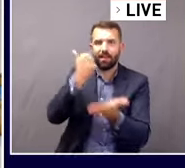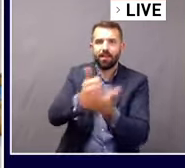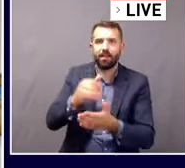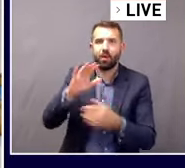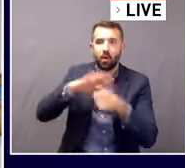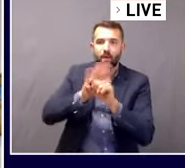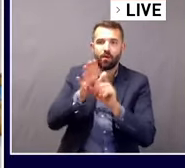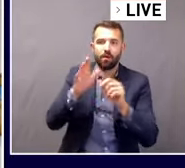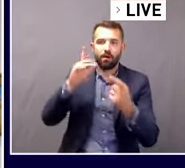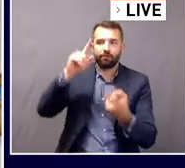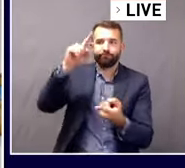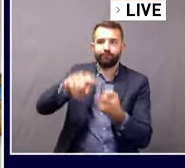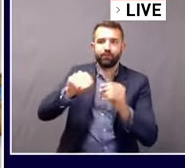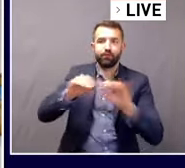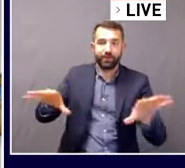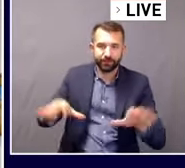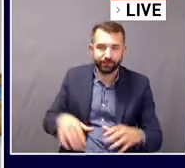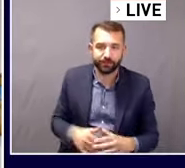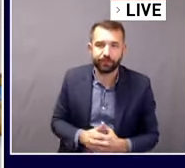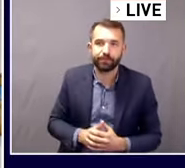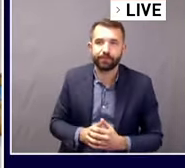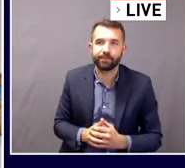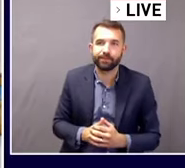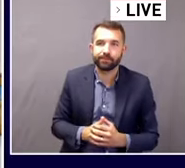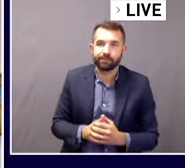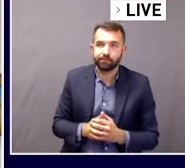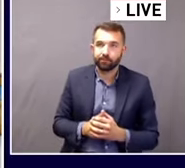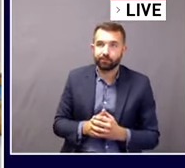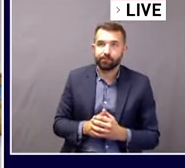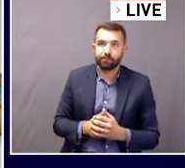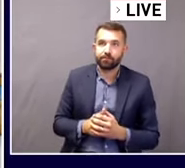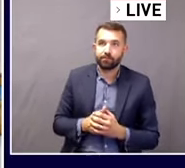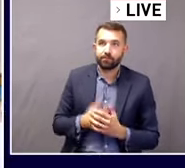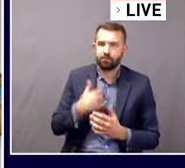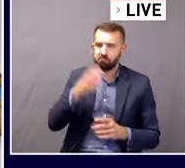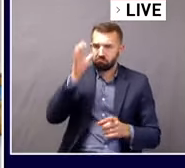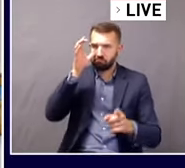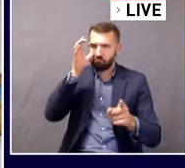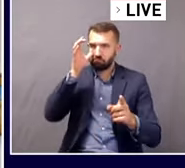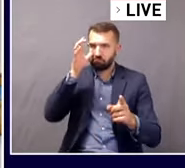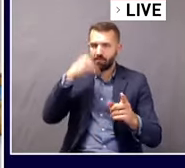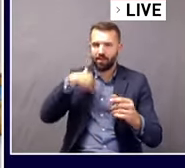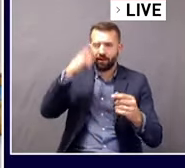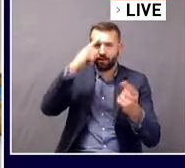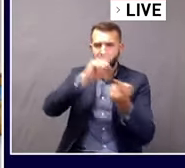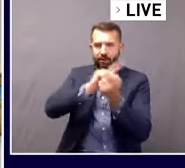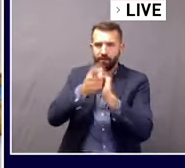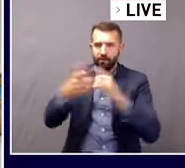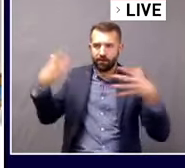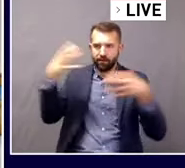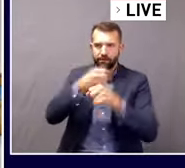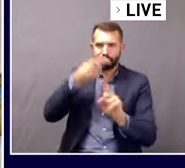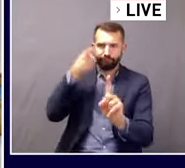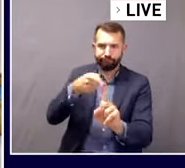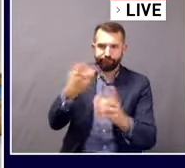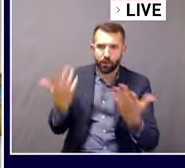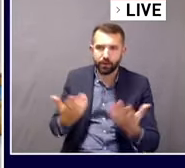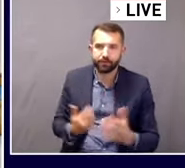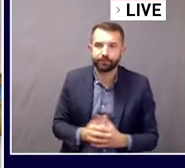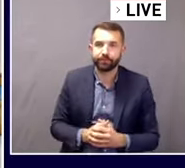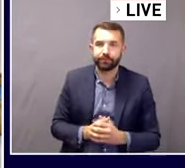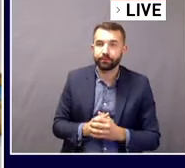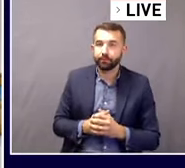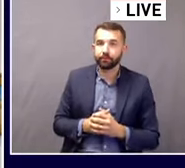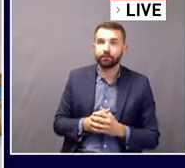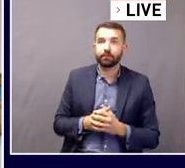And so if I can just sort of interpret what you're saying there. So there's nothing kind of specific that you can say about